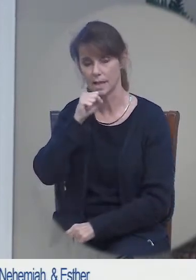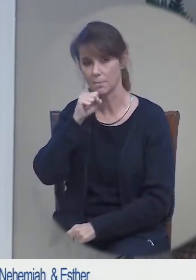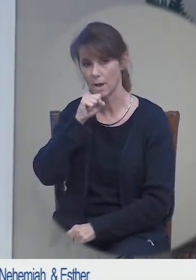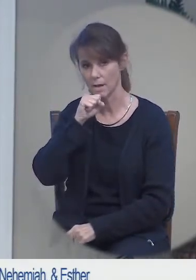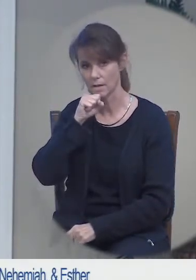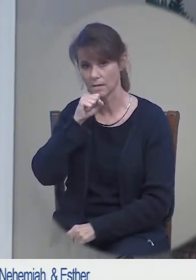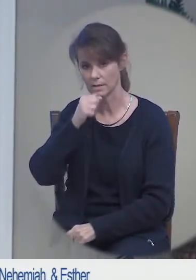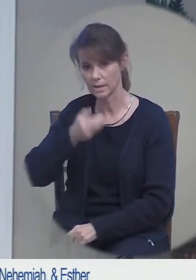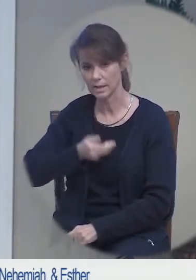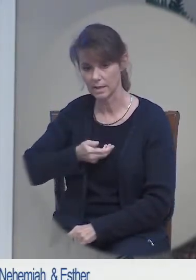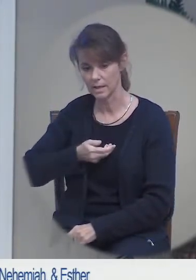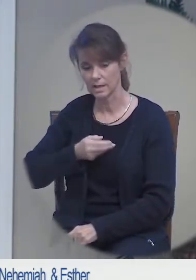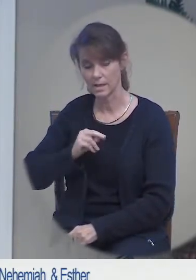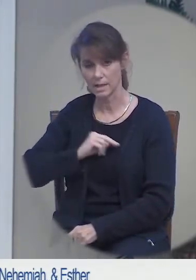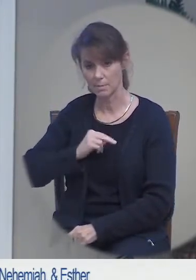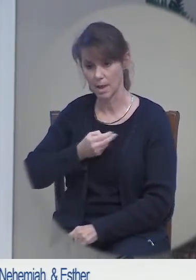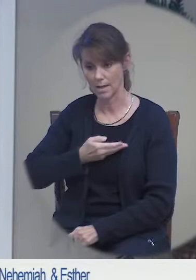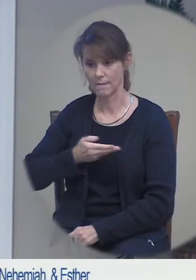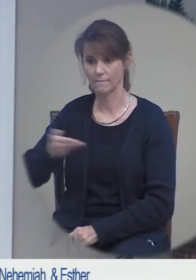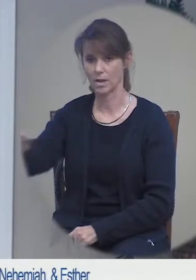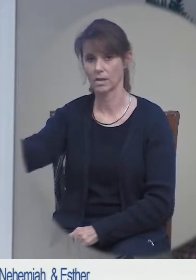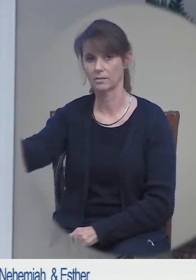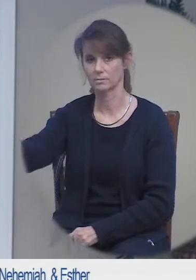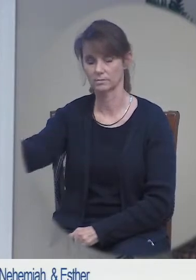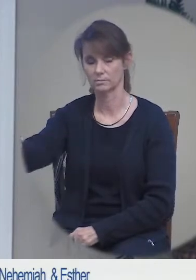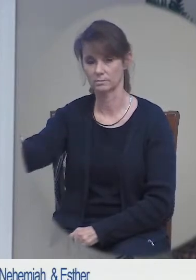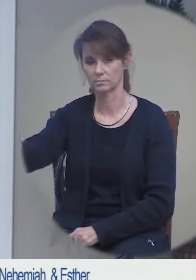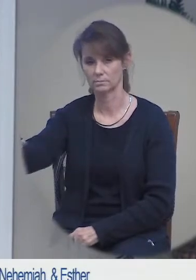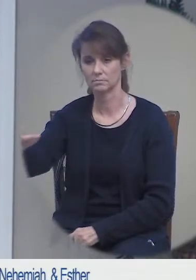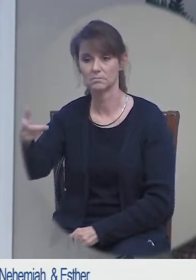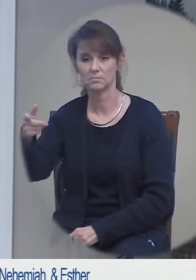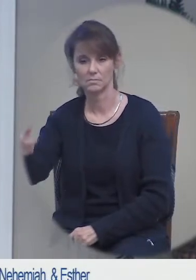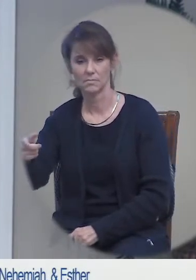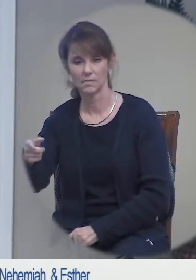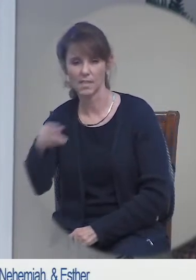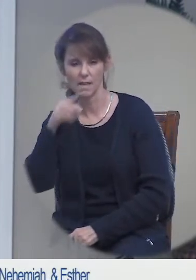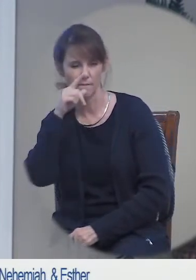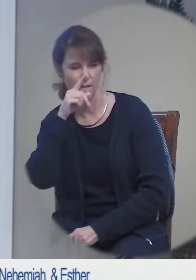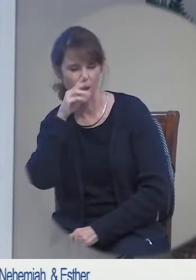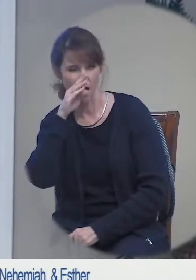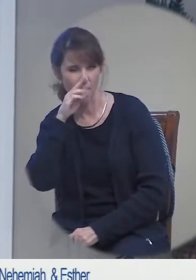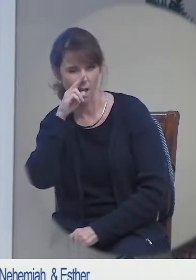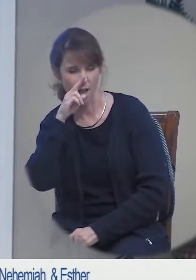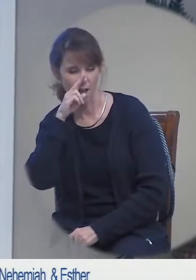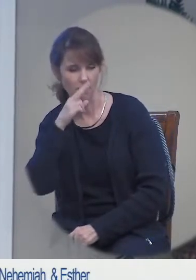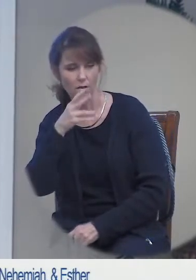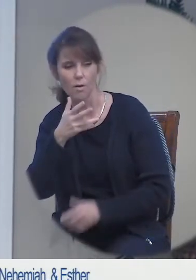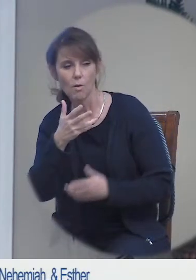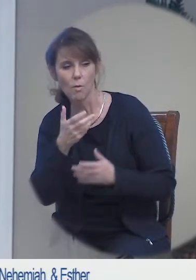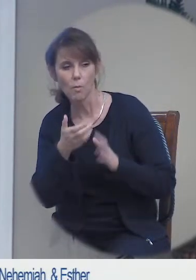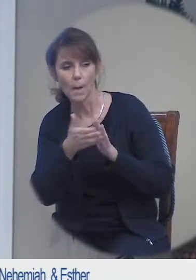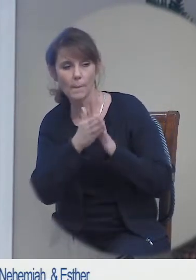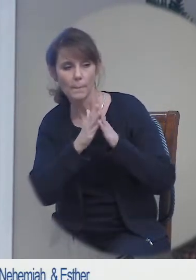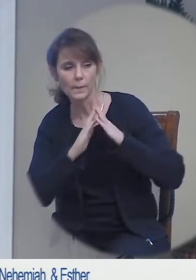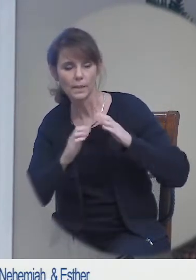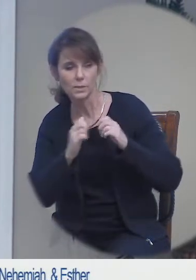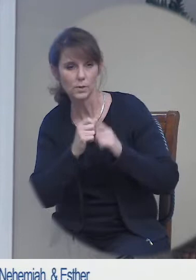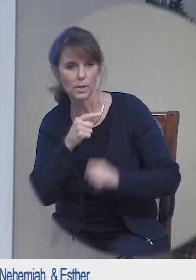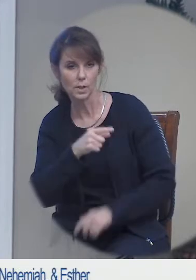it seems like maybe the pretext is they're going to make peace or try to be conciliatory. But in verse